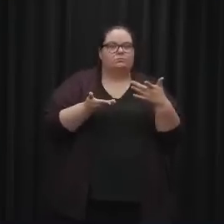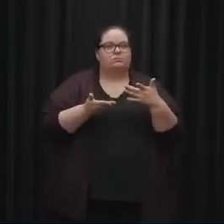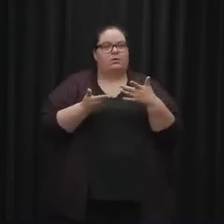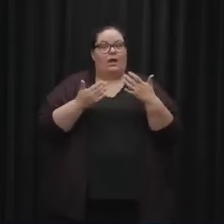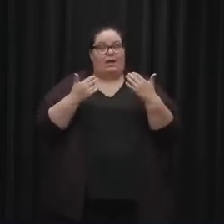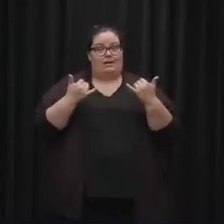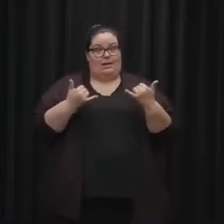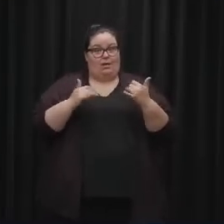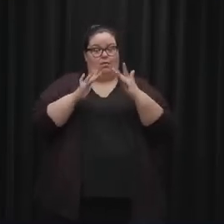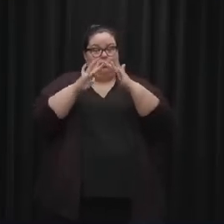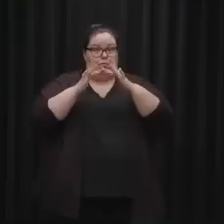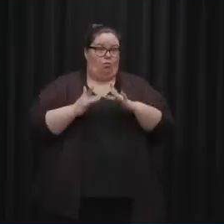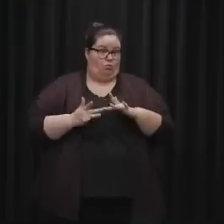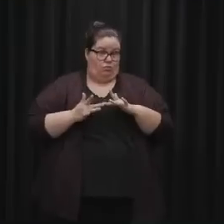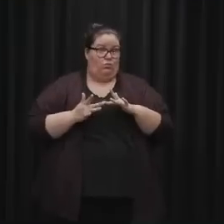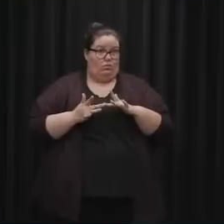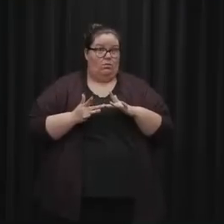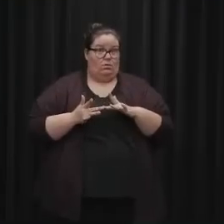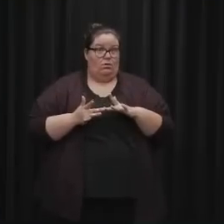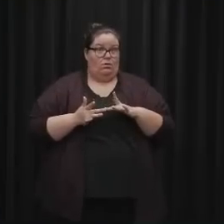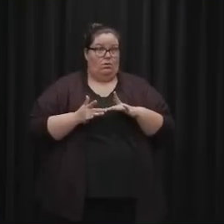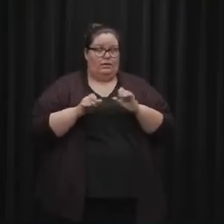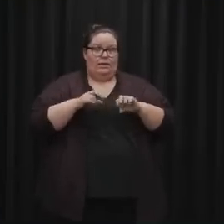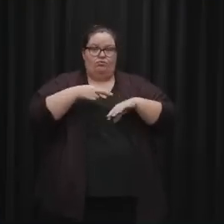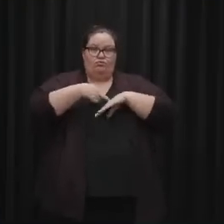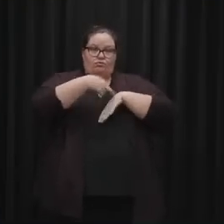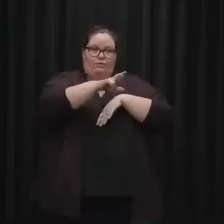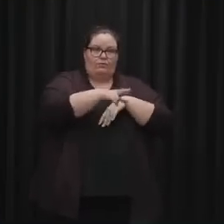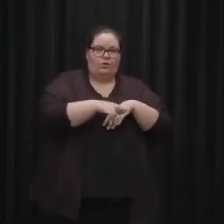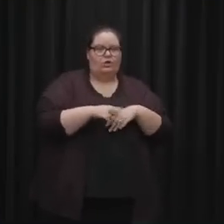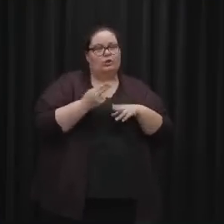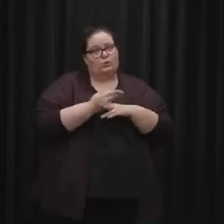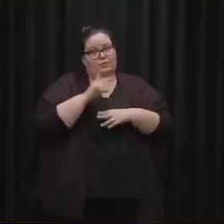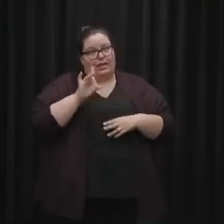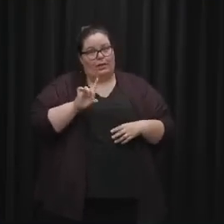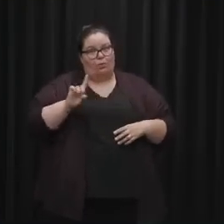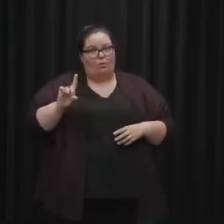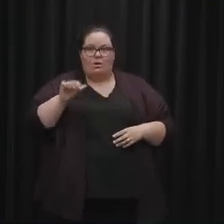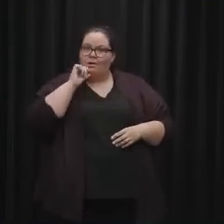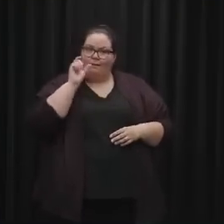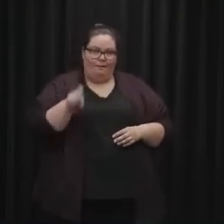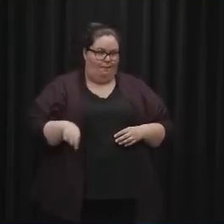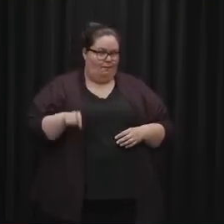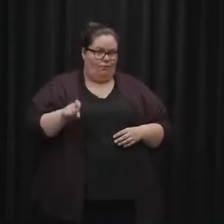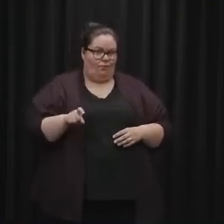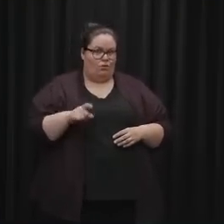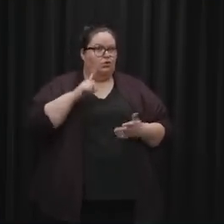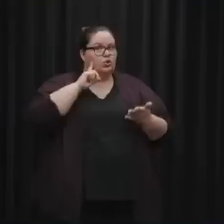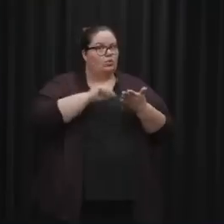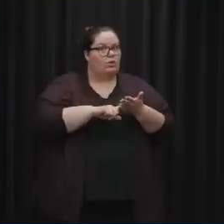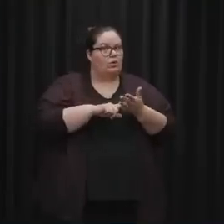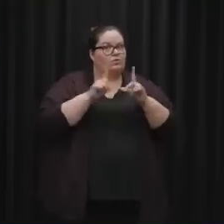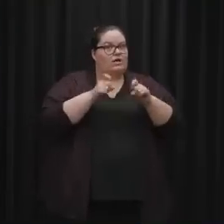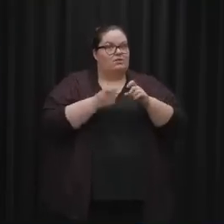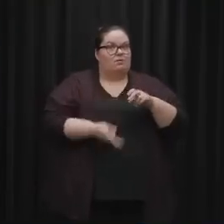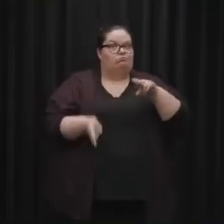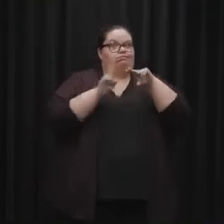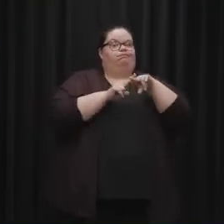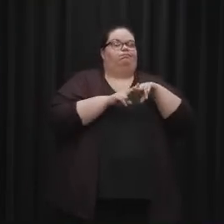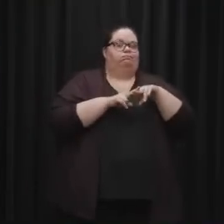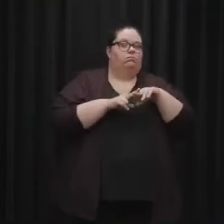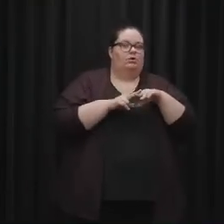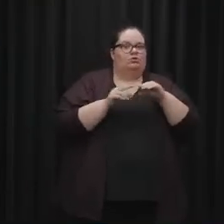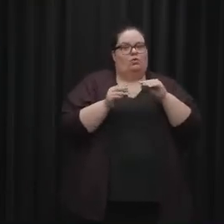online way of getting referred instead of just using 811. So we did have a spike in those tests, and we did have